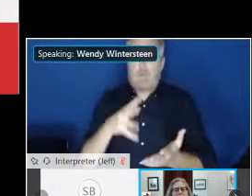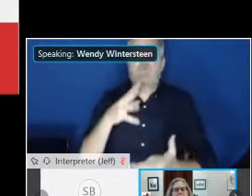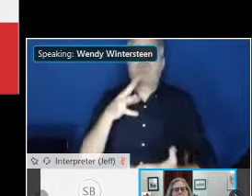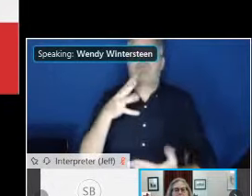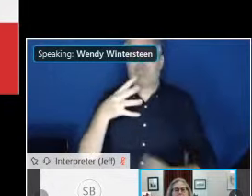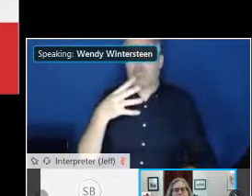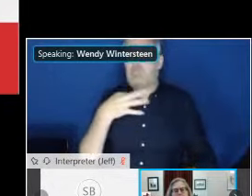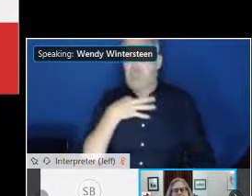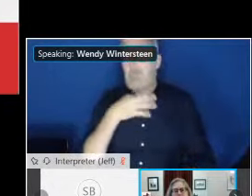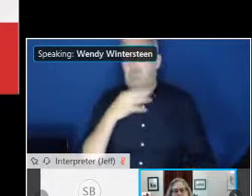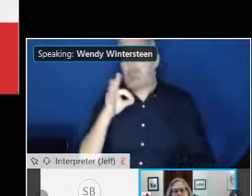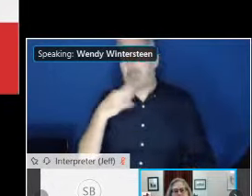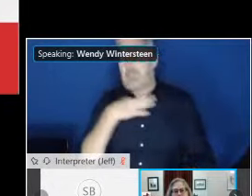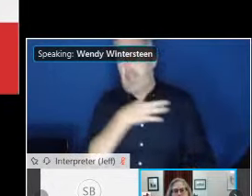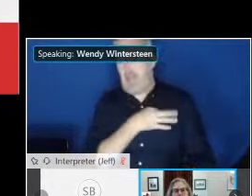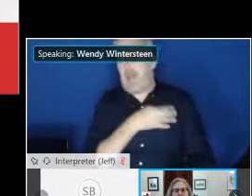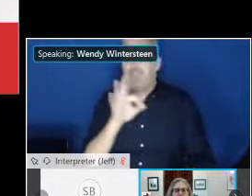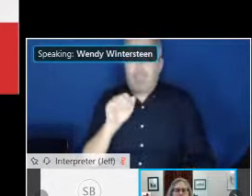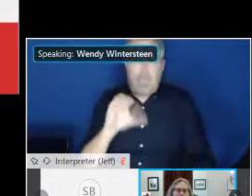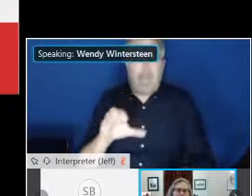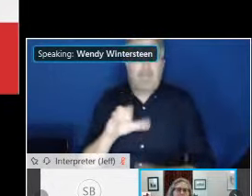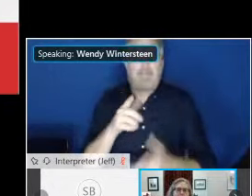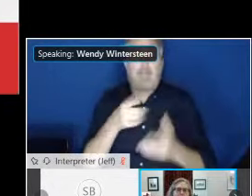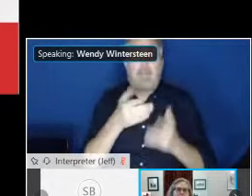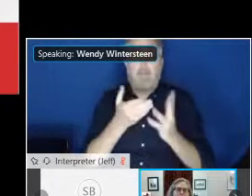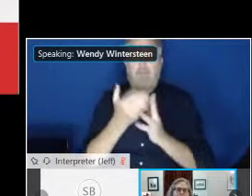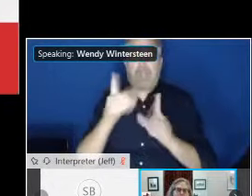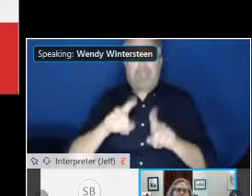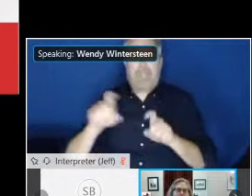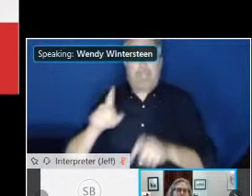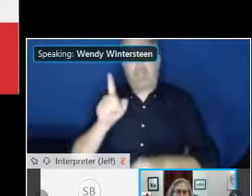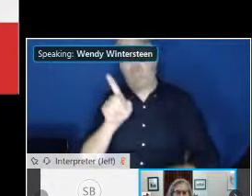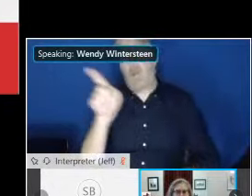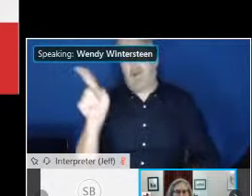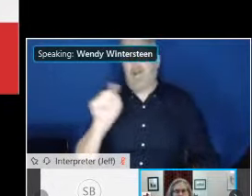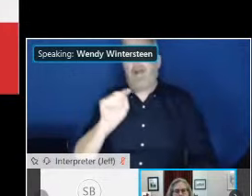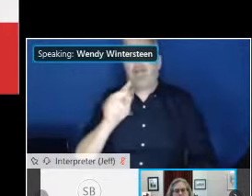and staff have been tested on campus through Teelan Student Health Center,